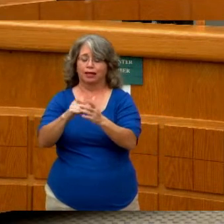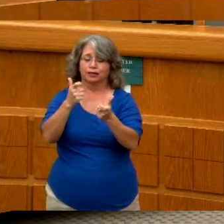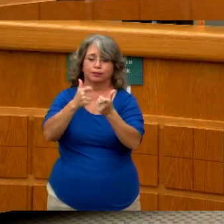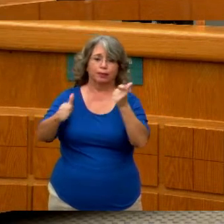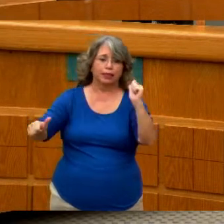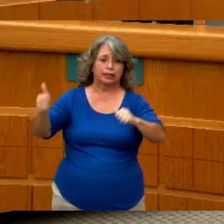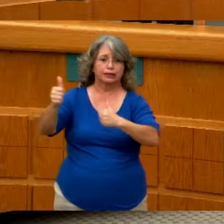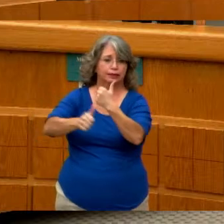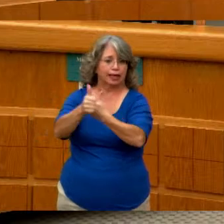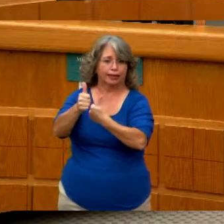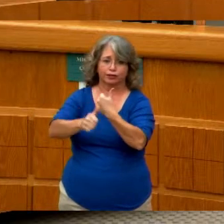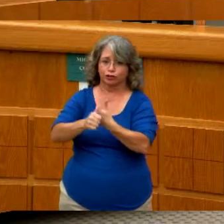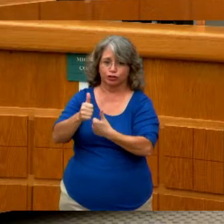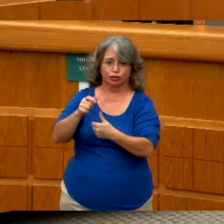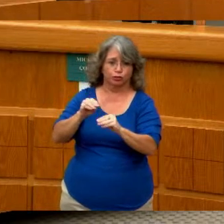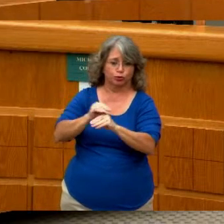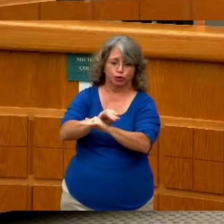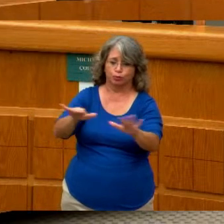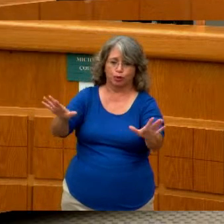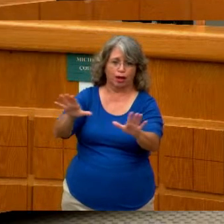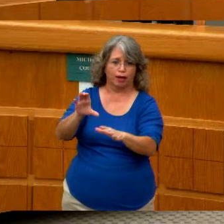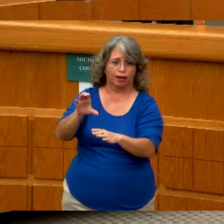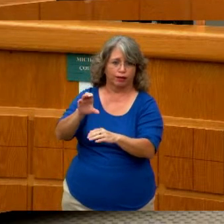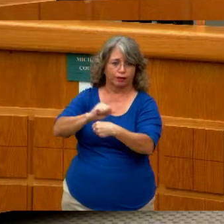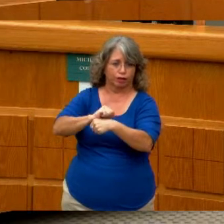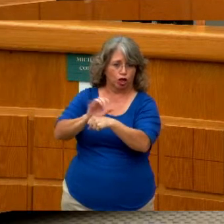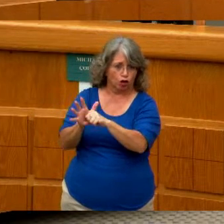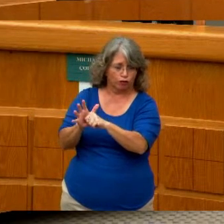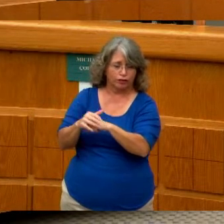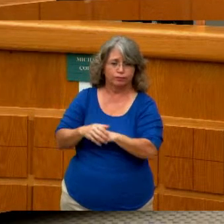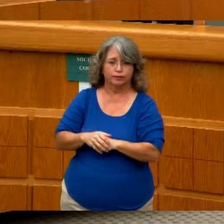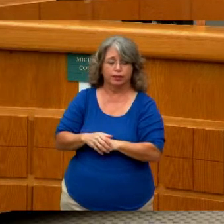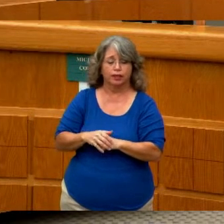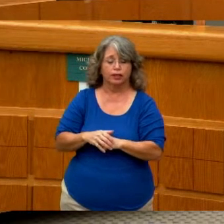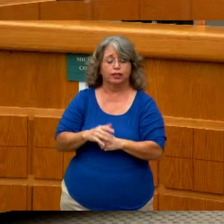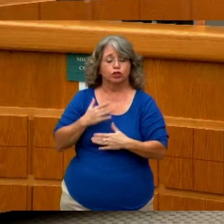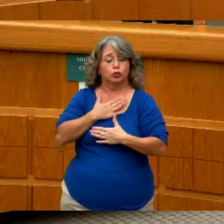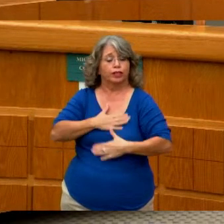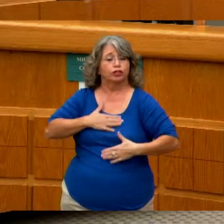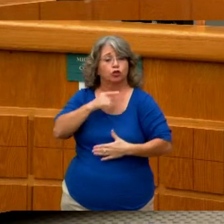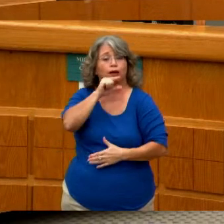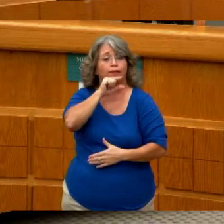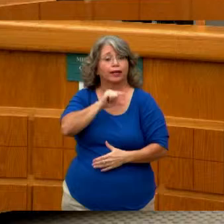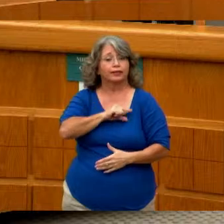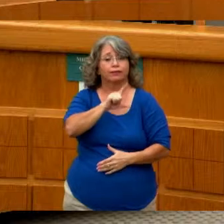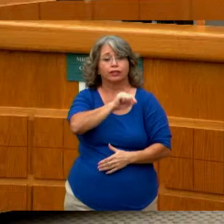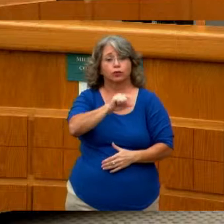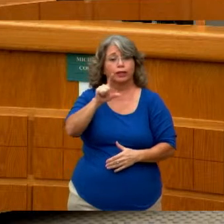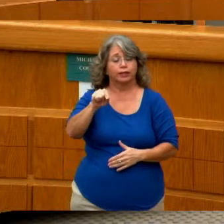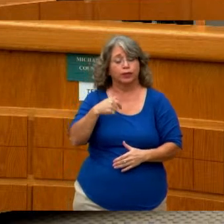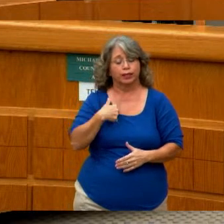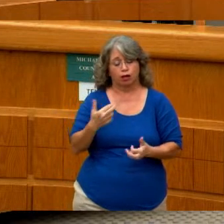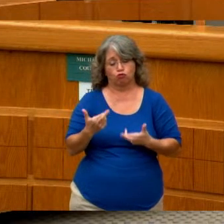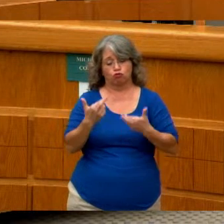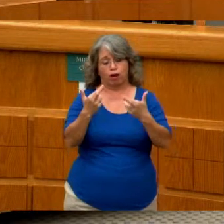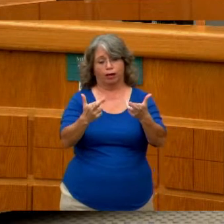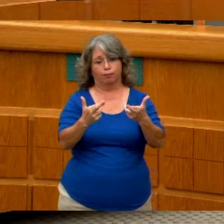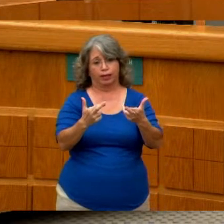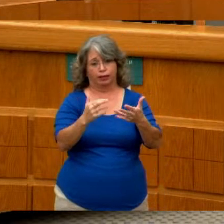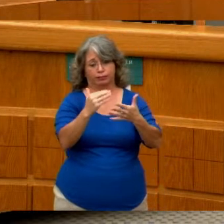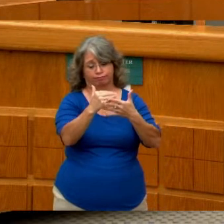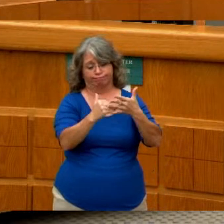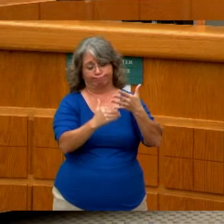highest risks of spreading or contracting COVID-19. To help you enjoy Thanksgiving 2020, we recommend the